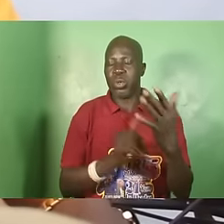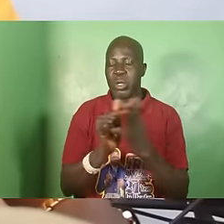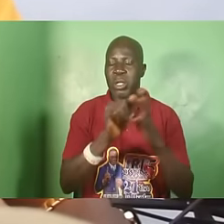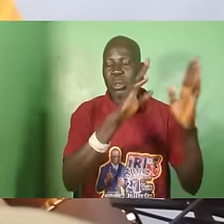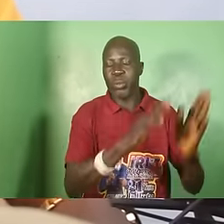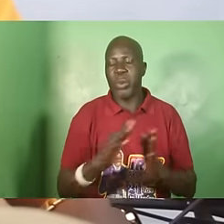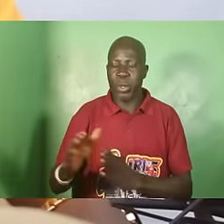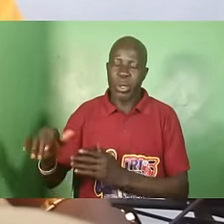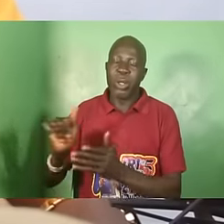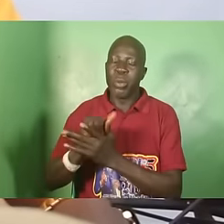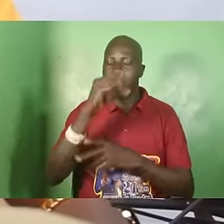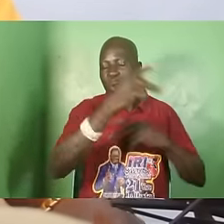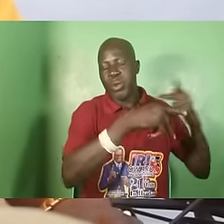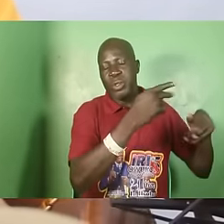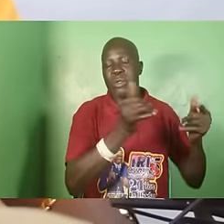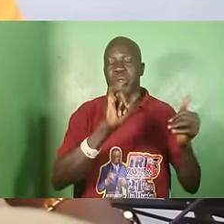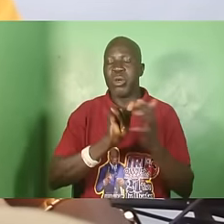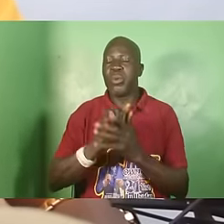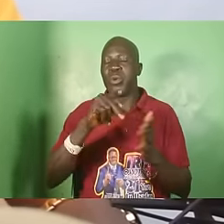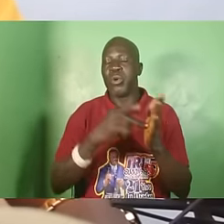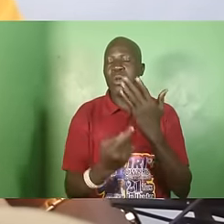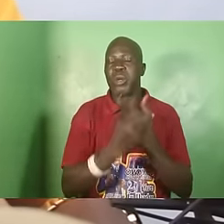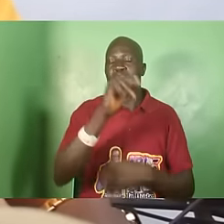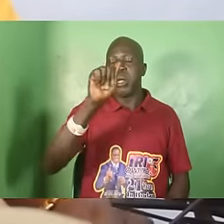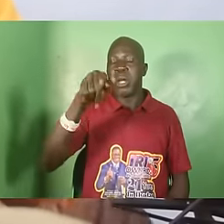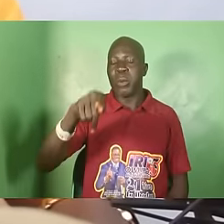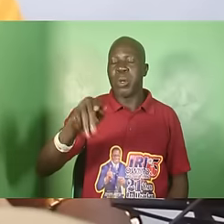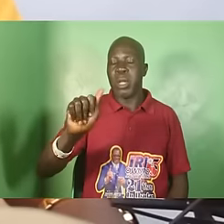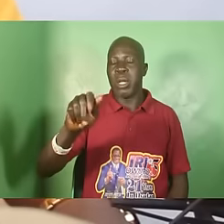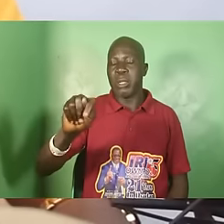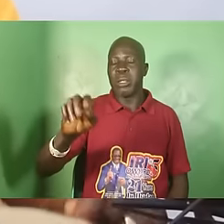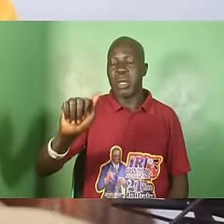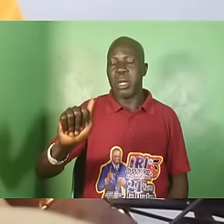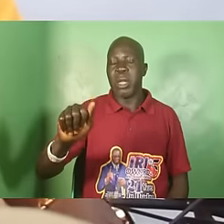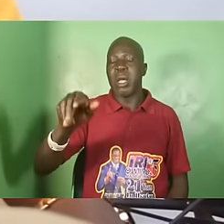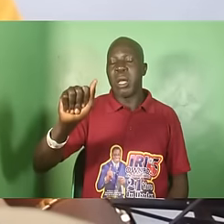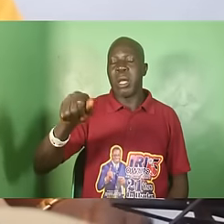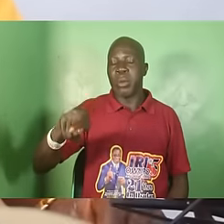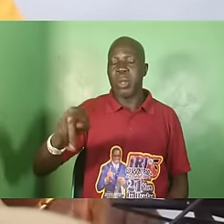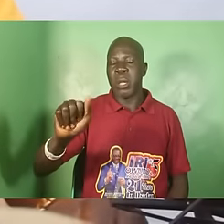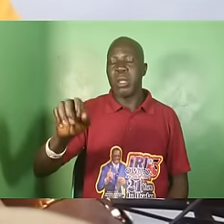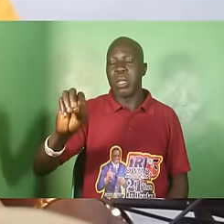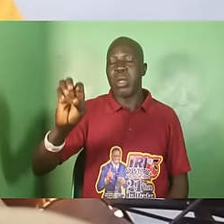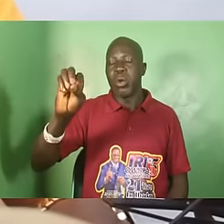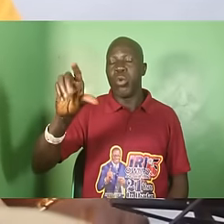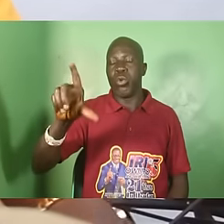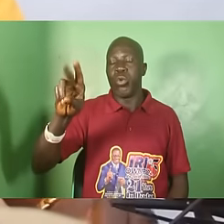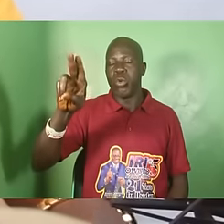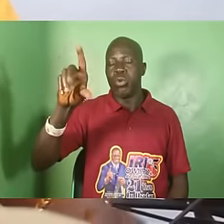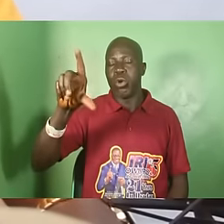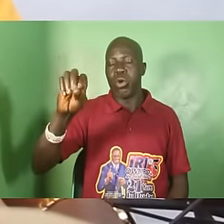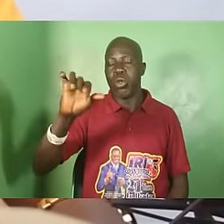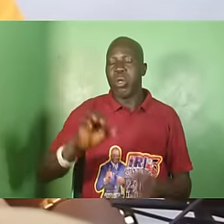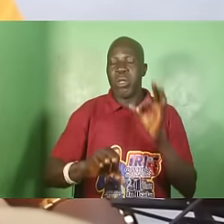grace of God. Oli bo. Prophet is here. Program wa ni apete. There's program in apete. O wa la pata. Apata. O wa soka. Soka. Ati Olorun loyo. Olorun loyo. To ba